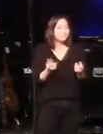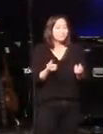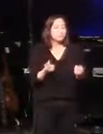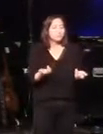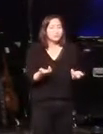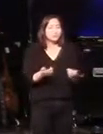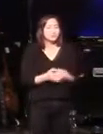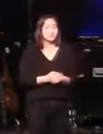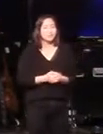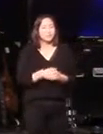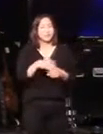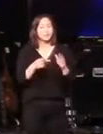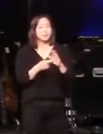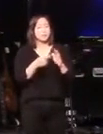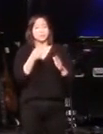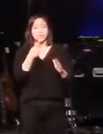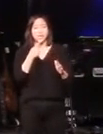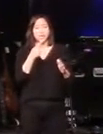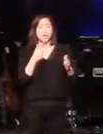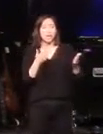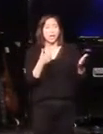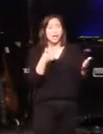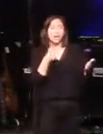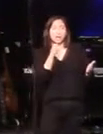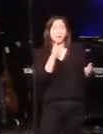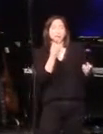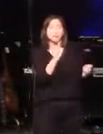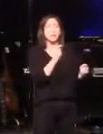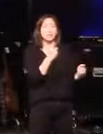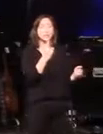I'm speaking of being in need. He goes, look, I'm not trying to throw my needs out at you.